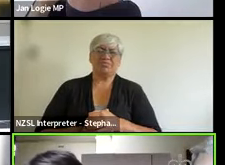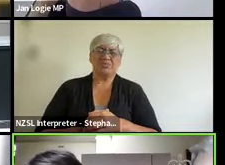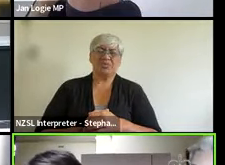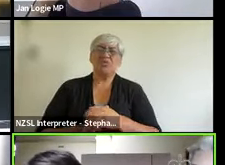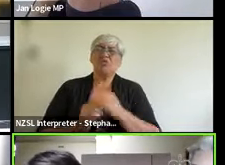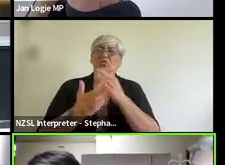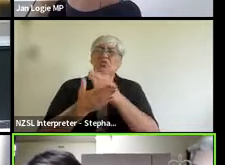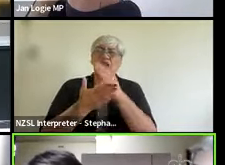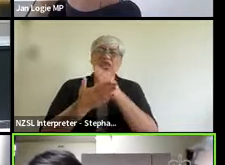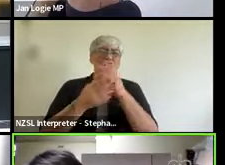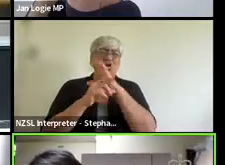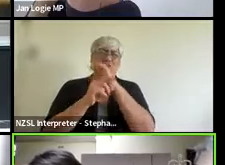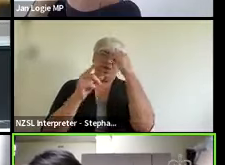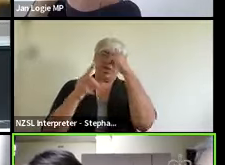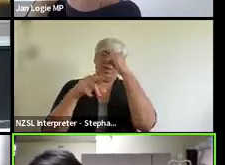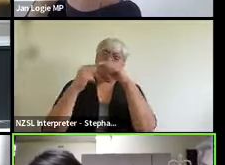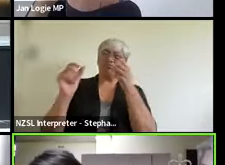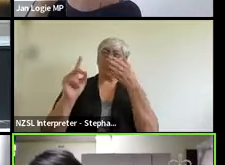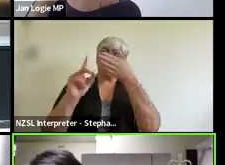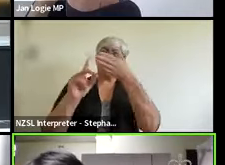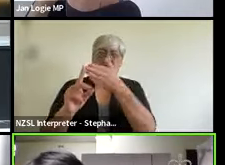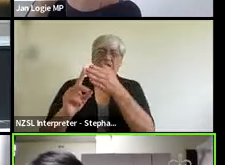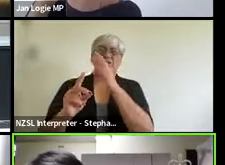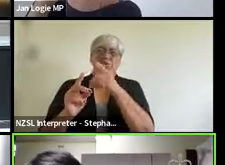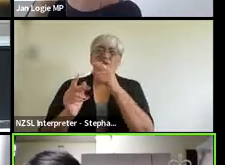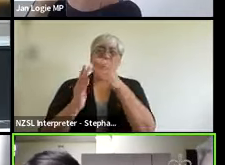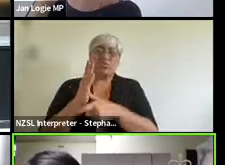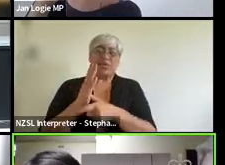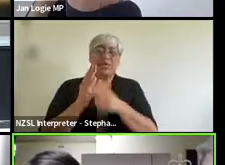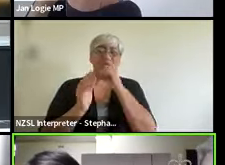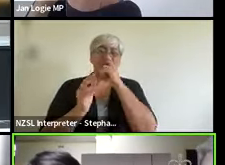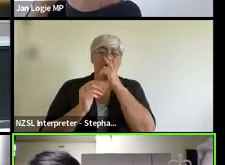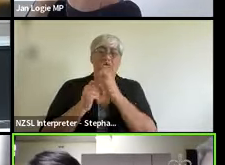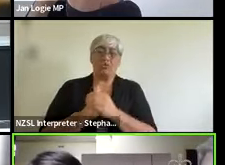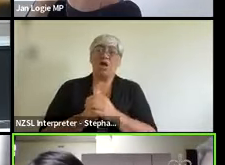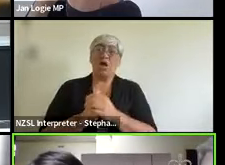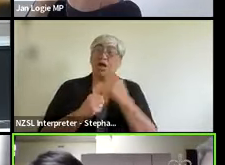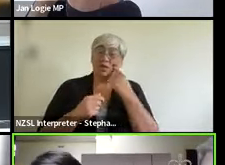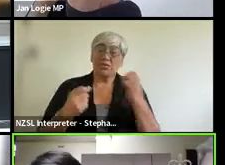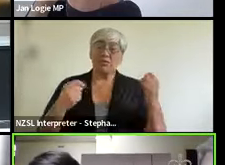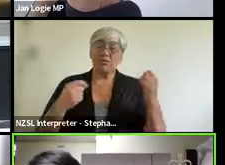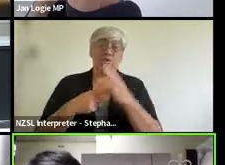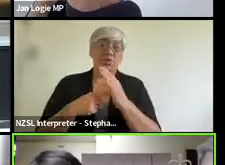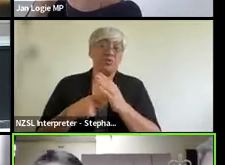disabled people is vital in making